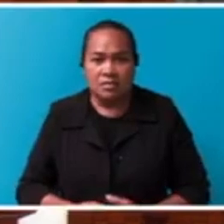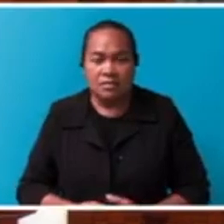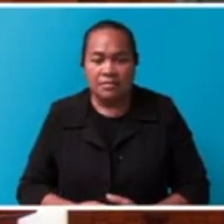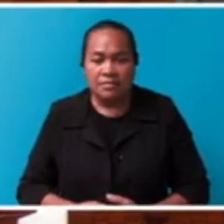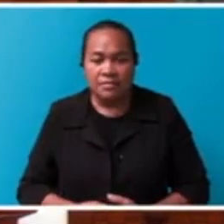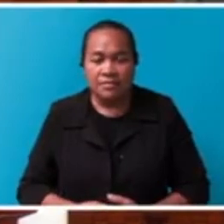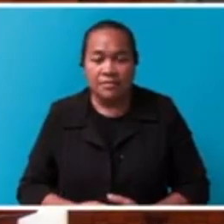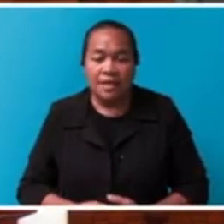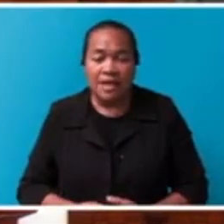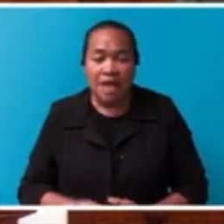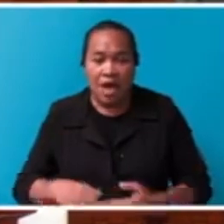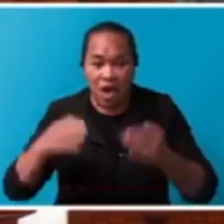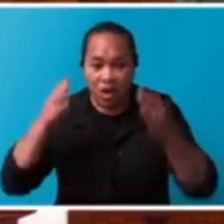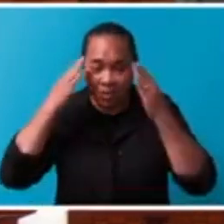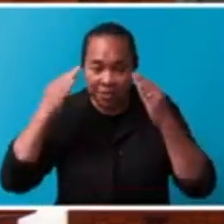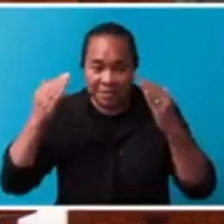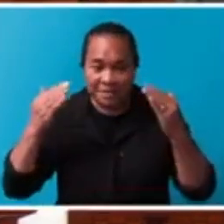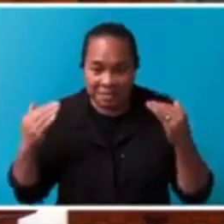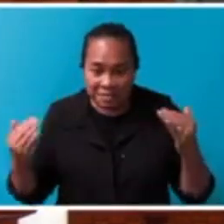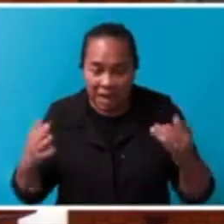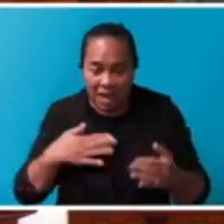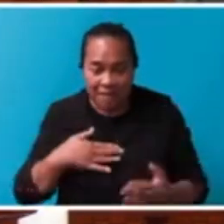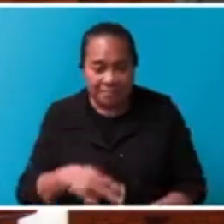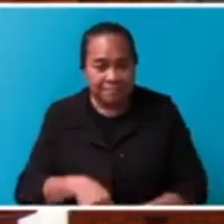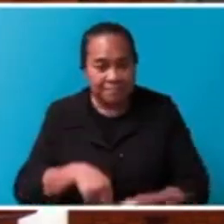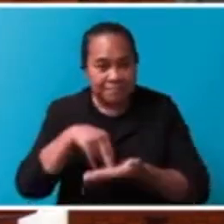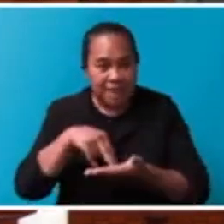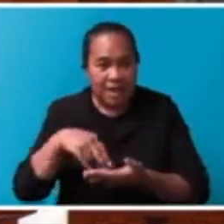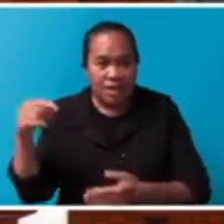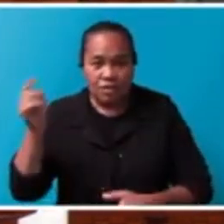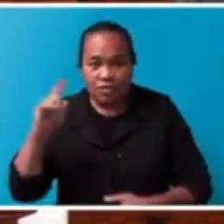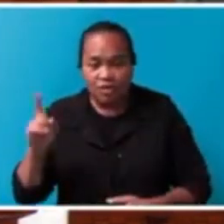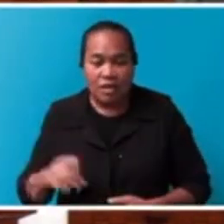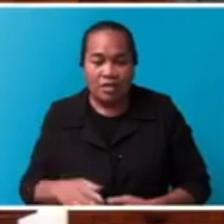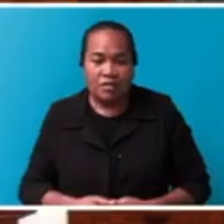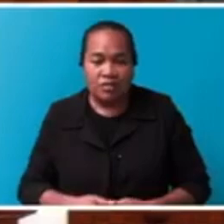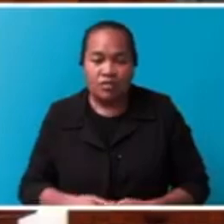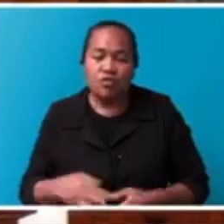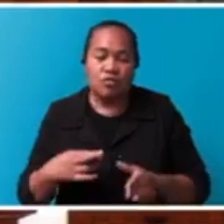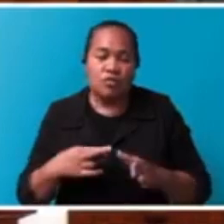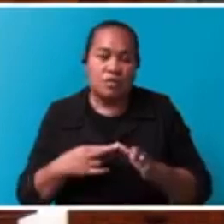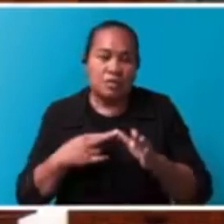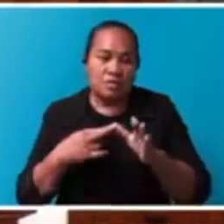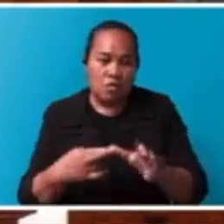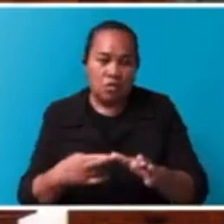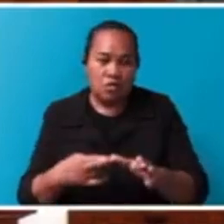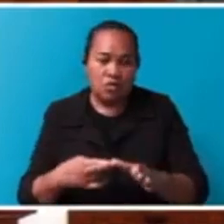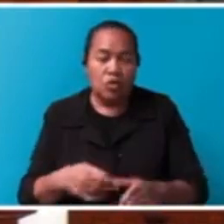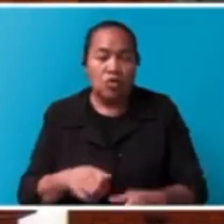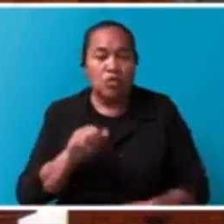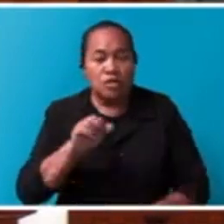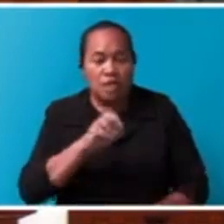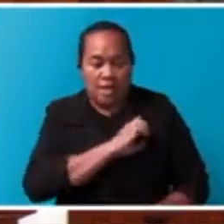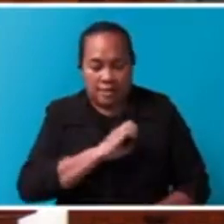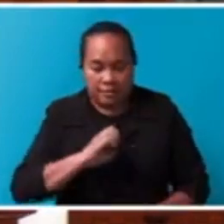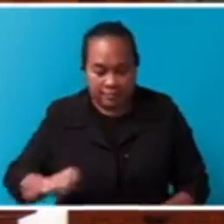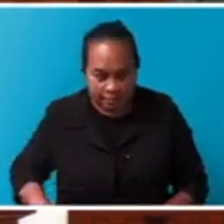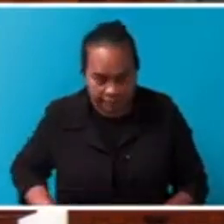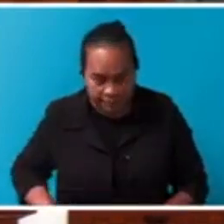Honorable Speaker, I rise today to commend and respond to His Excellency, the